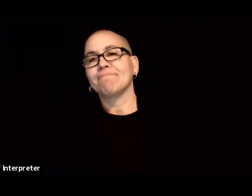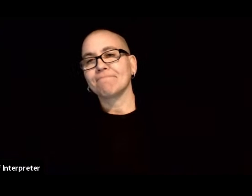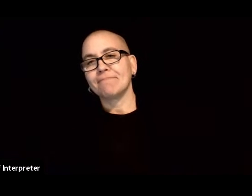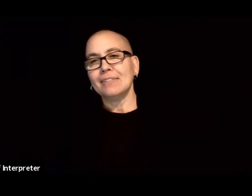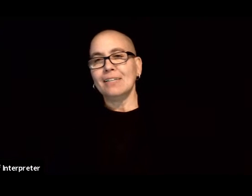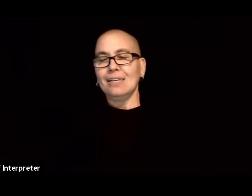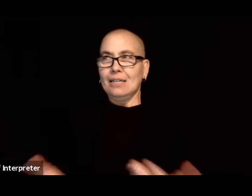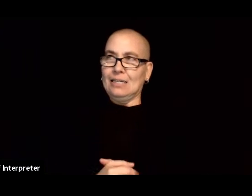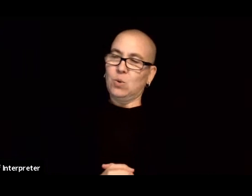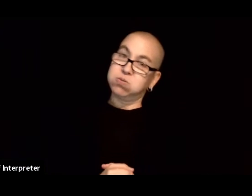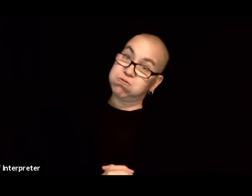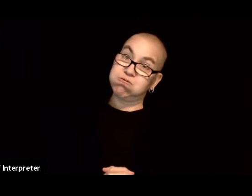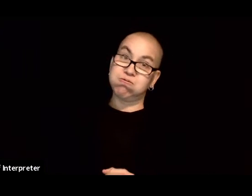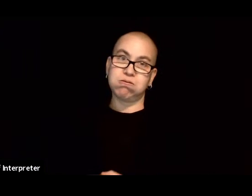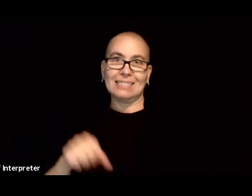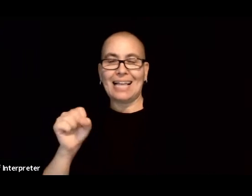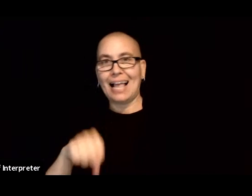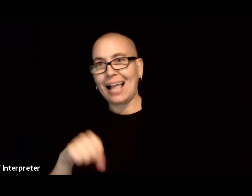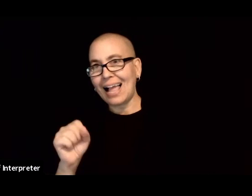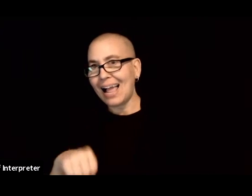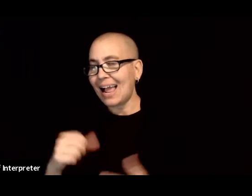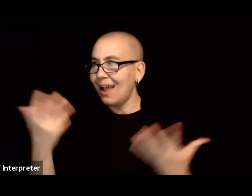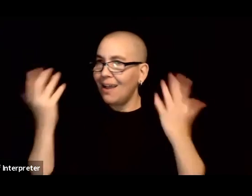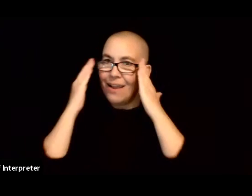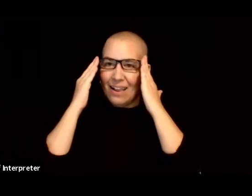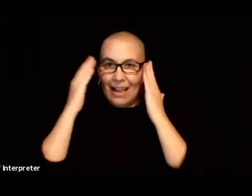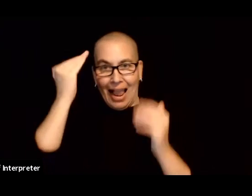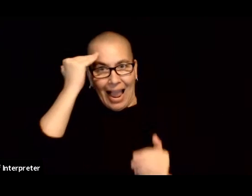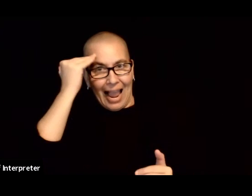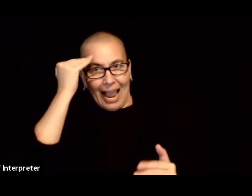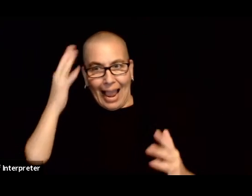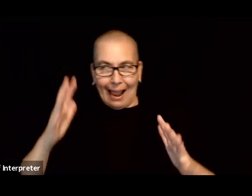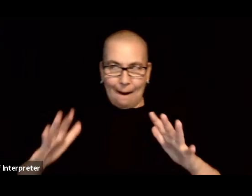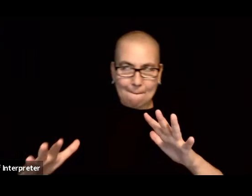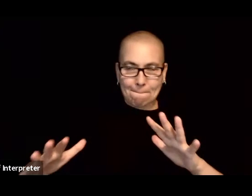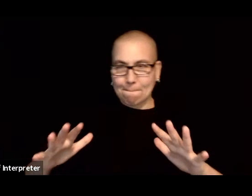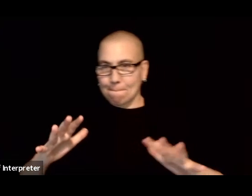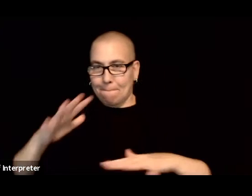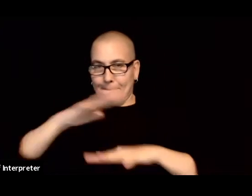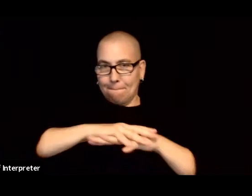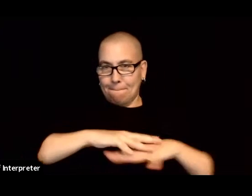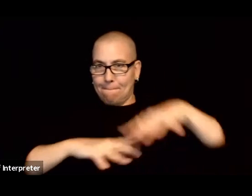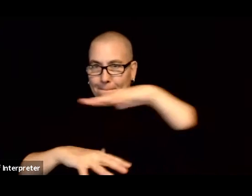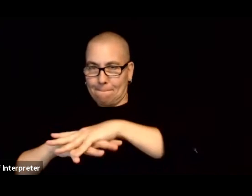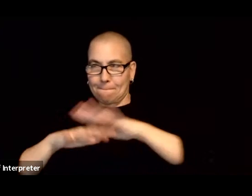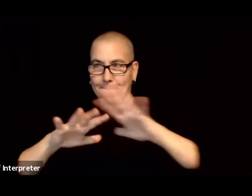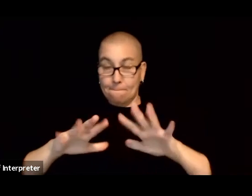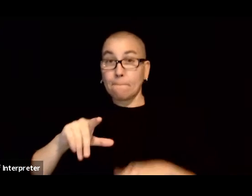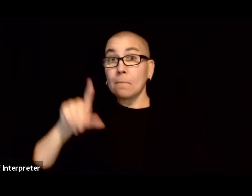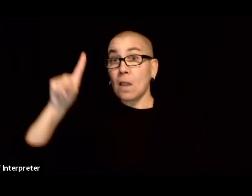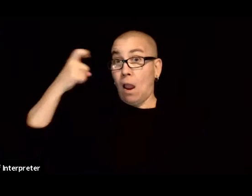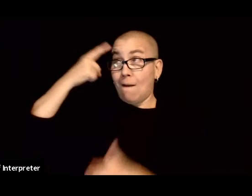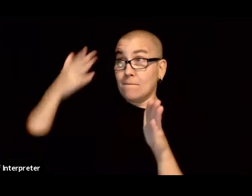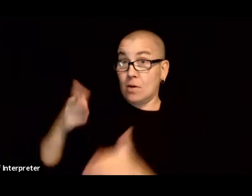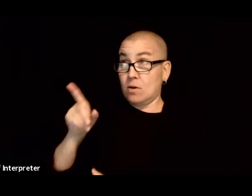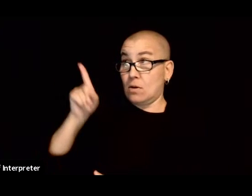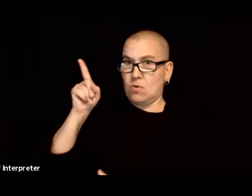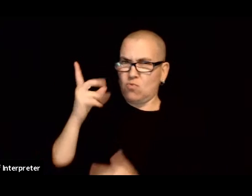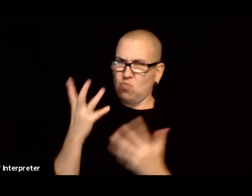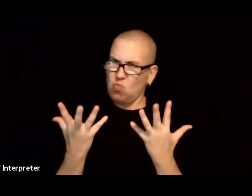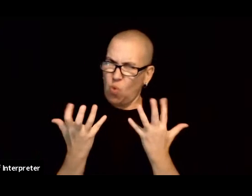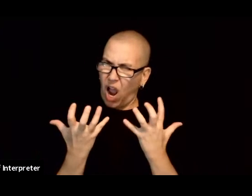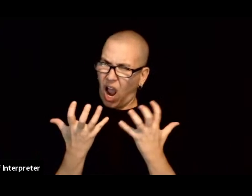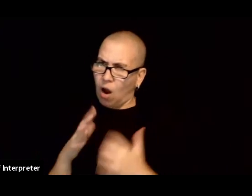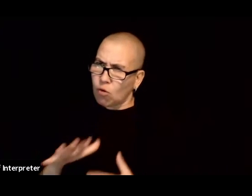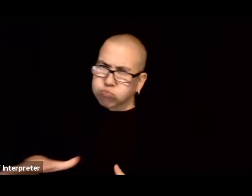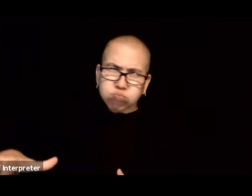since the beginning, that while the desire is certainly to see things, open up and businesses